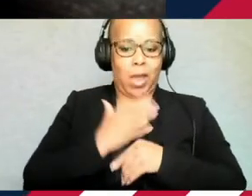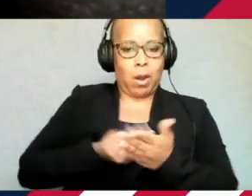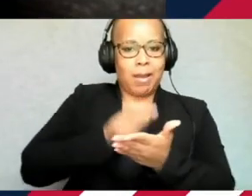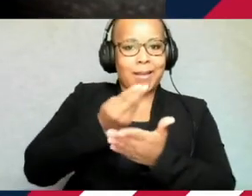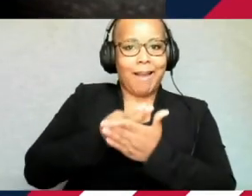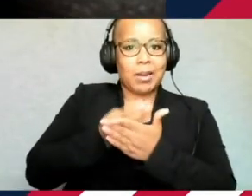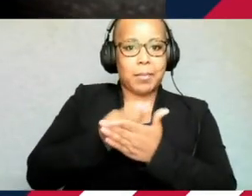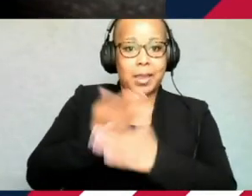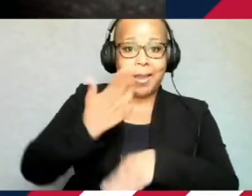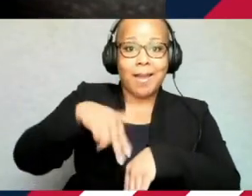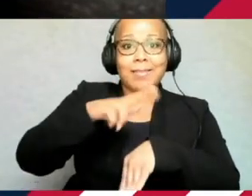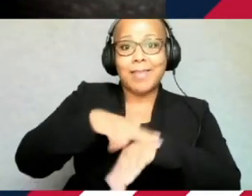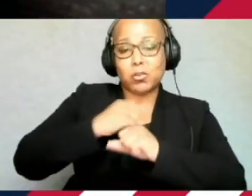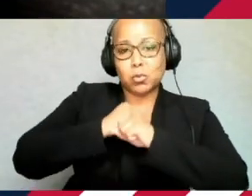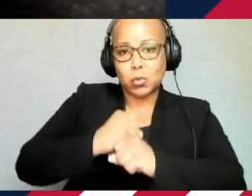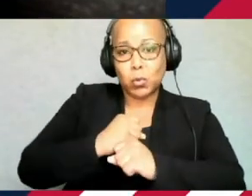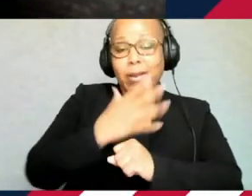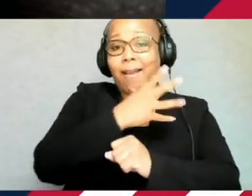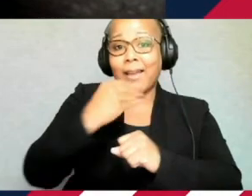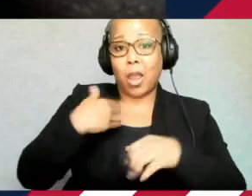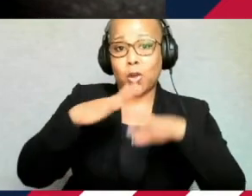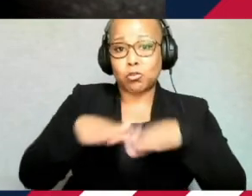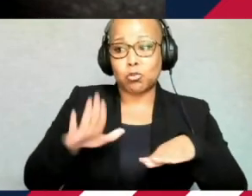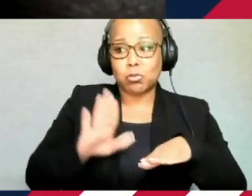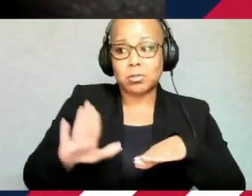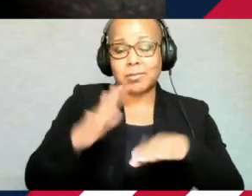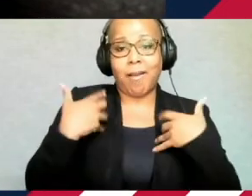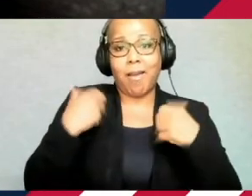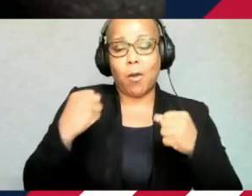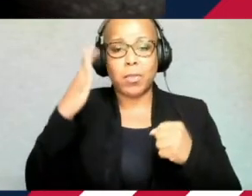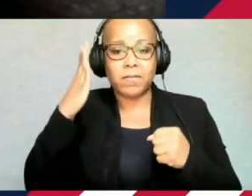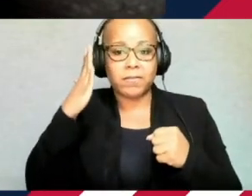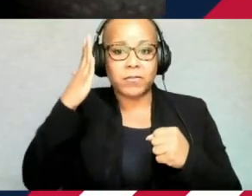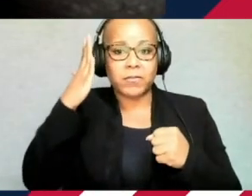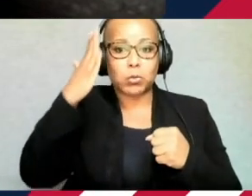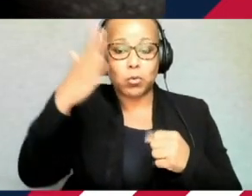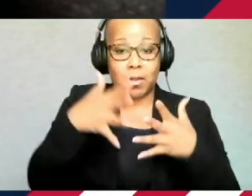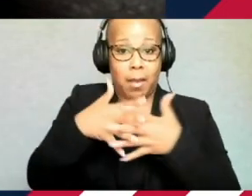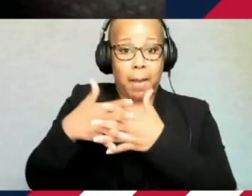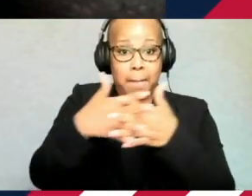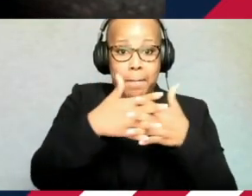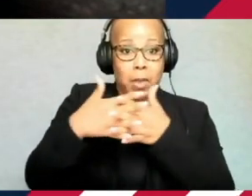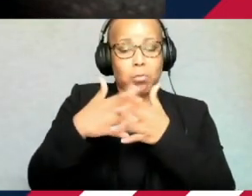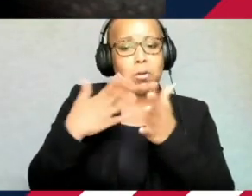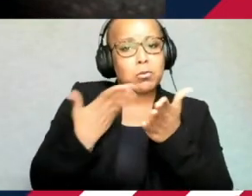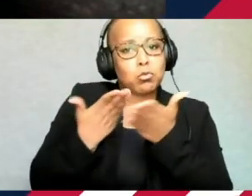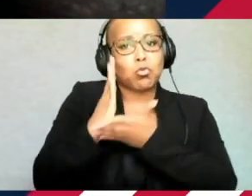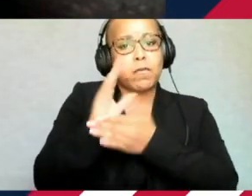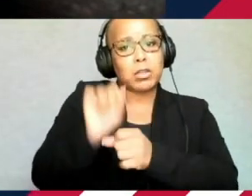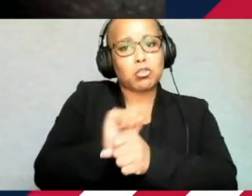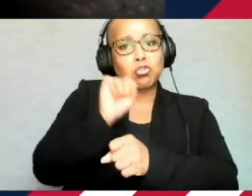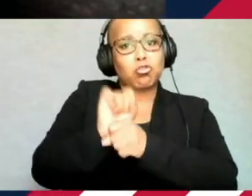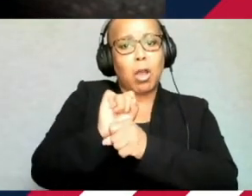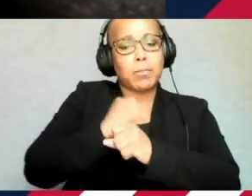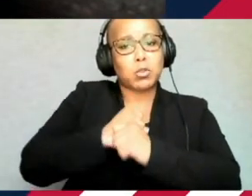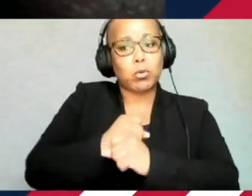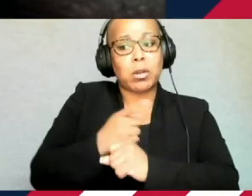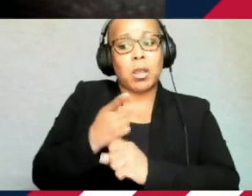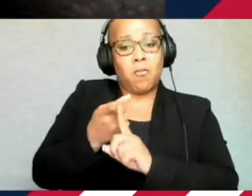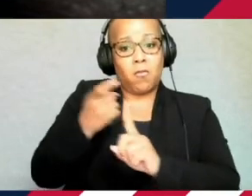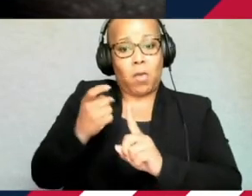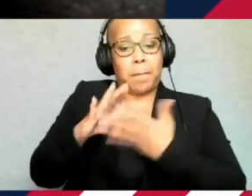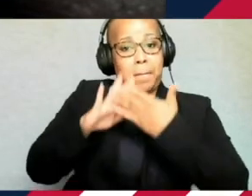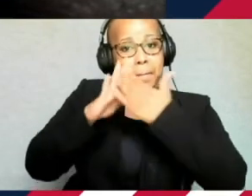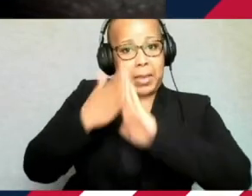national security, and our children's health and futures, and that Americans deserve the jobs and security that come from becoming